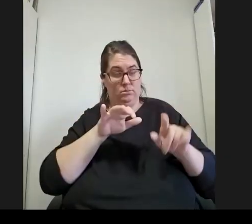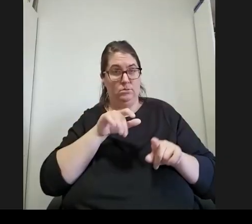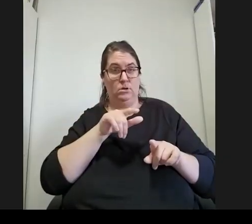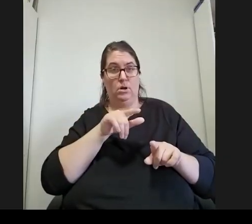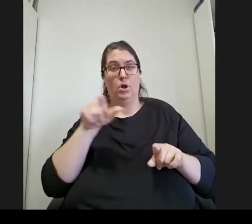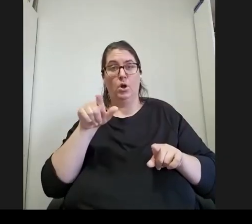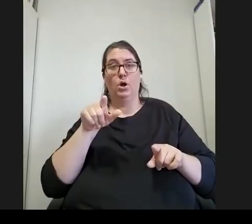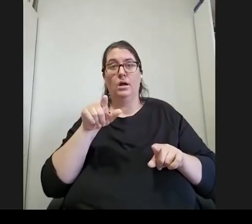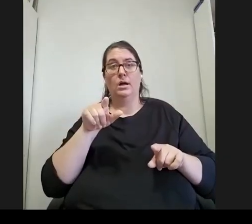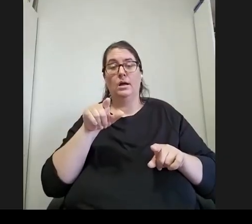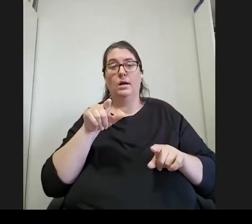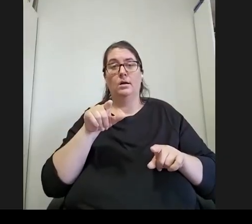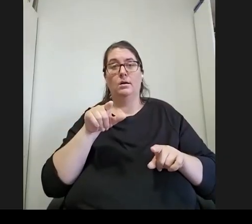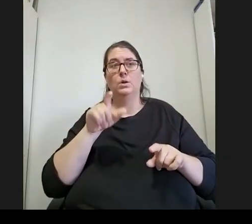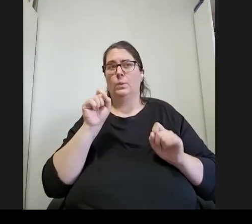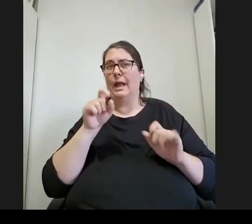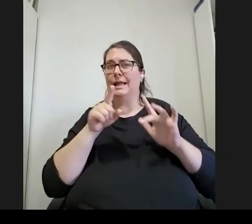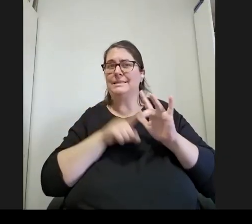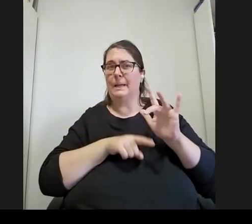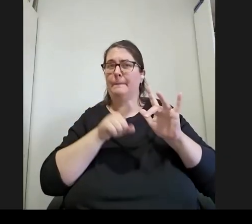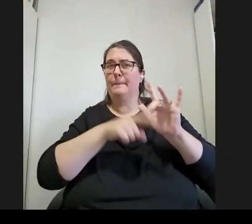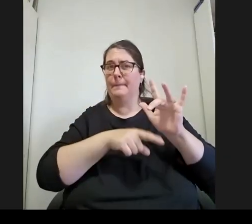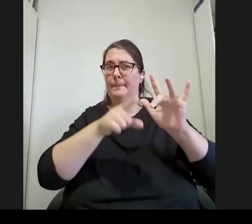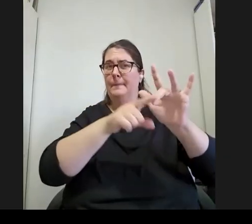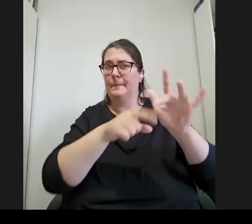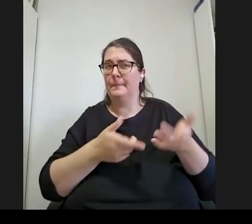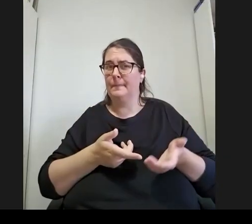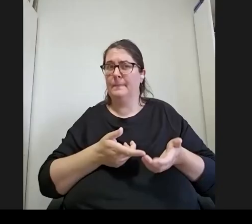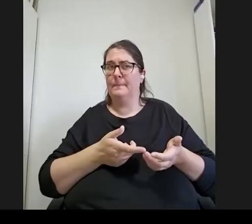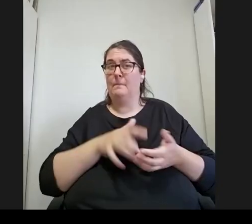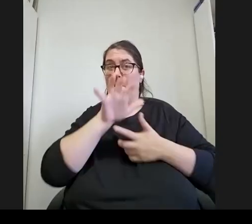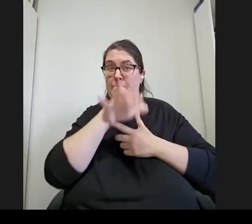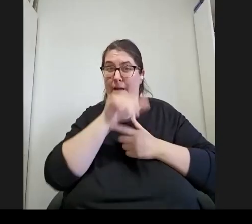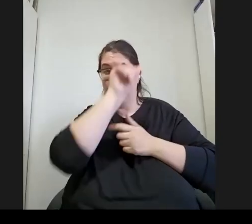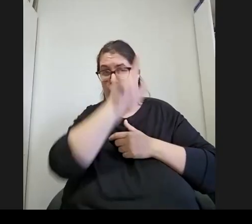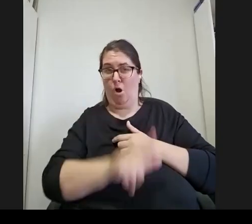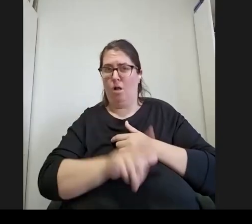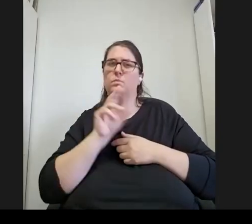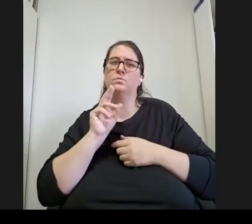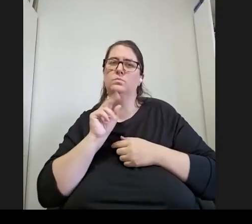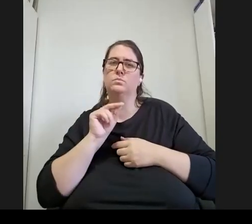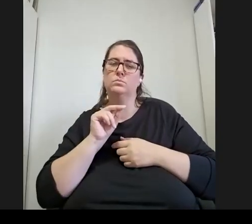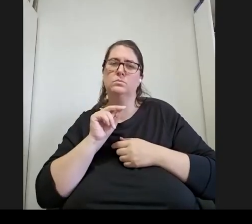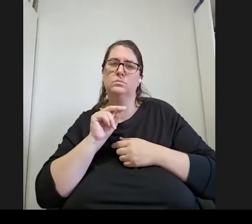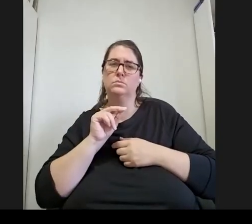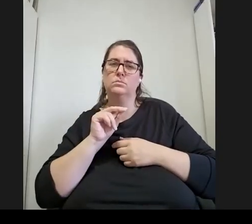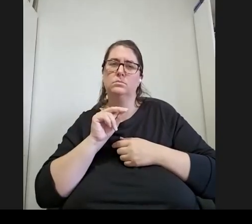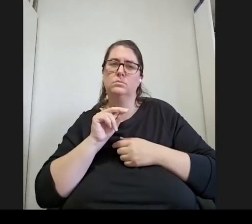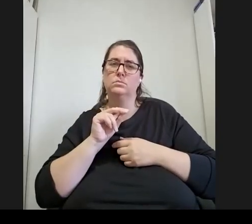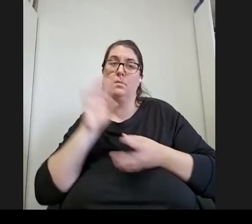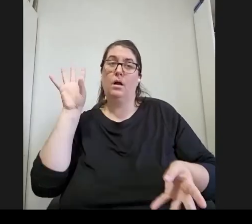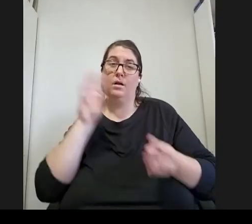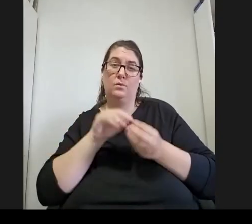also definitely skip things, right? Like you don't have to do all the questions, but in total there are